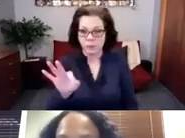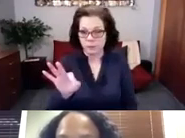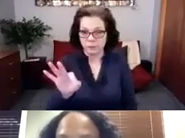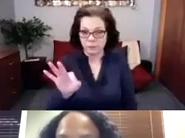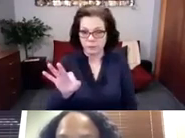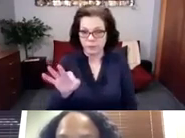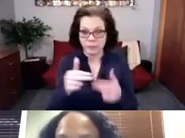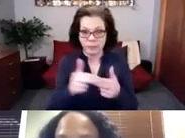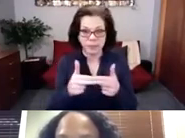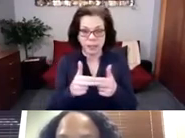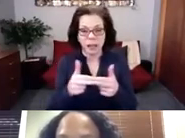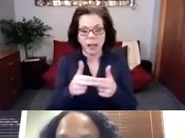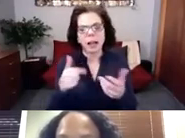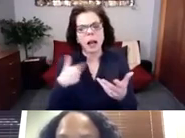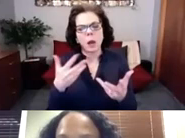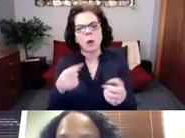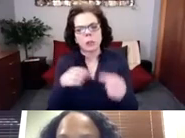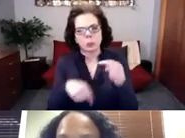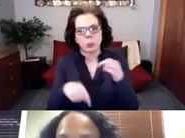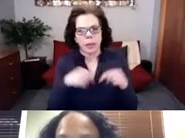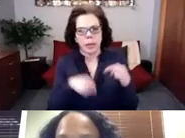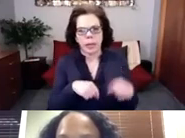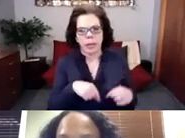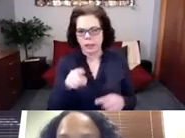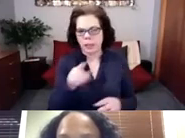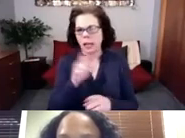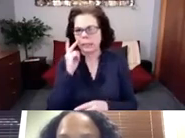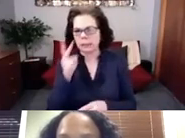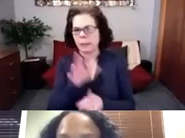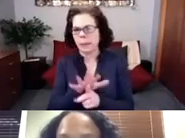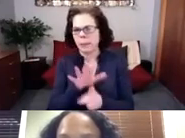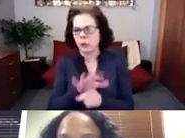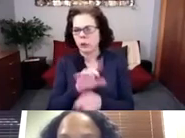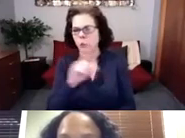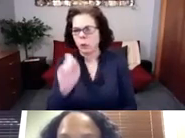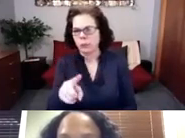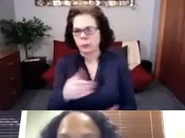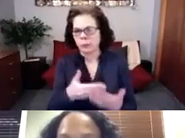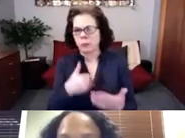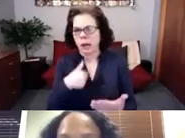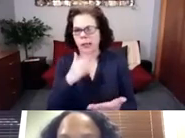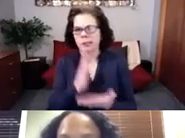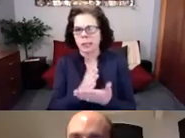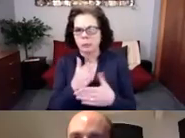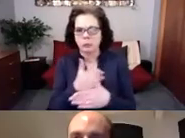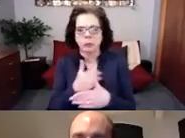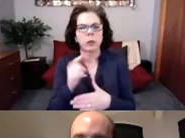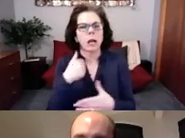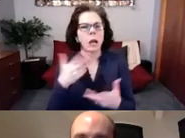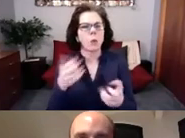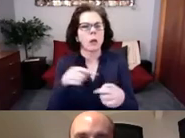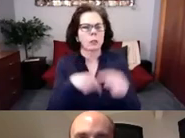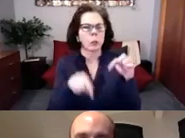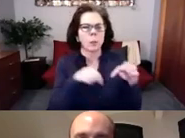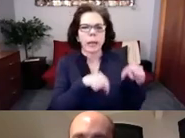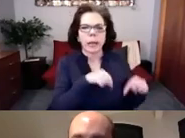slide deck. I want to go back because this was a popular question before I stop sharing the slides. I want to go back to